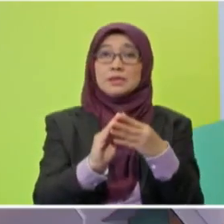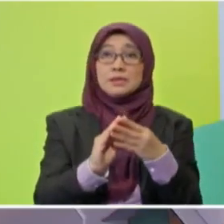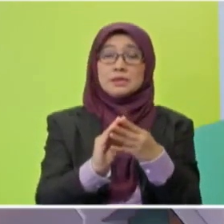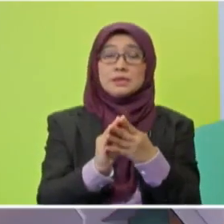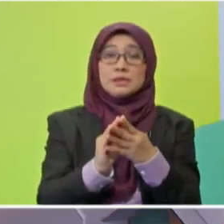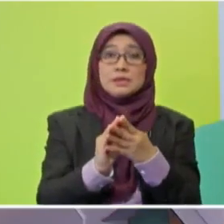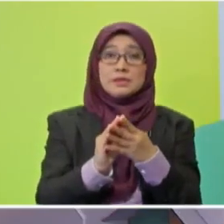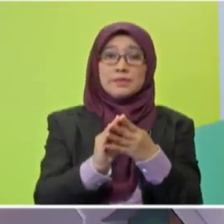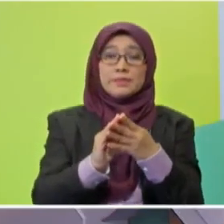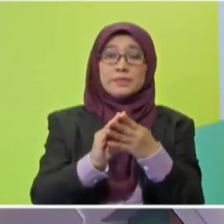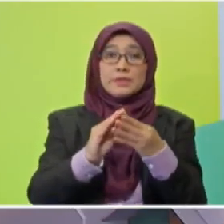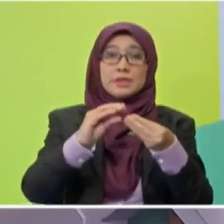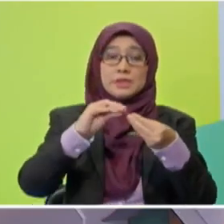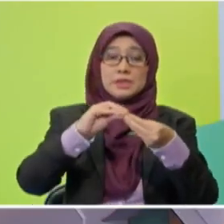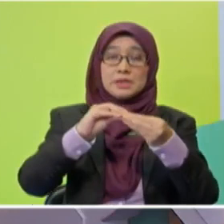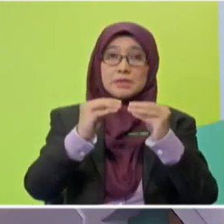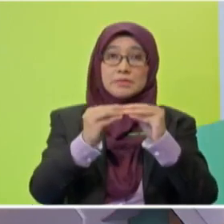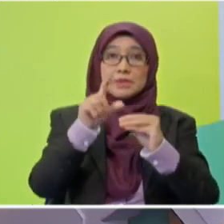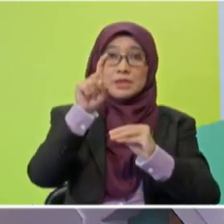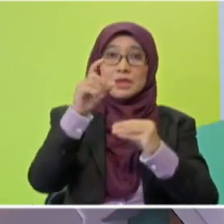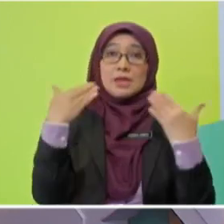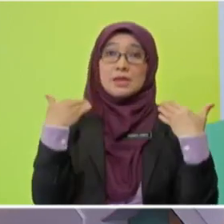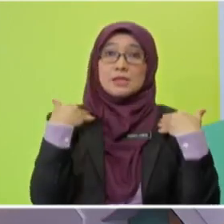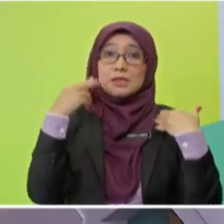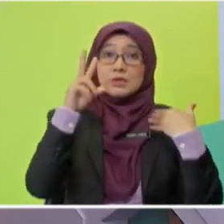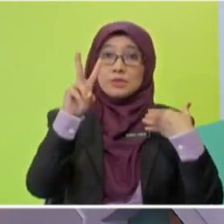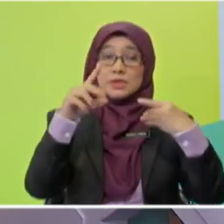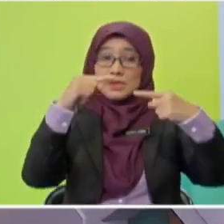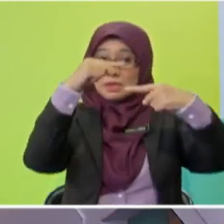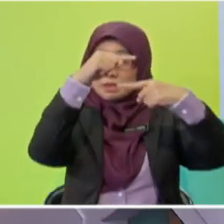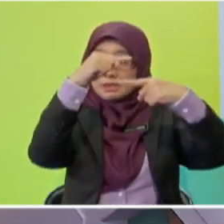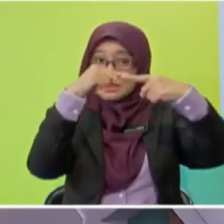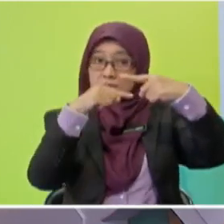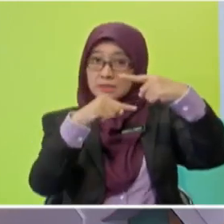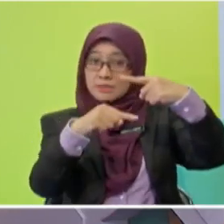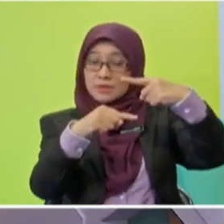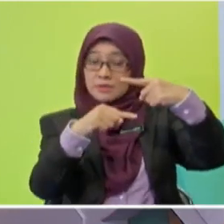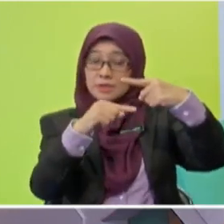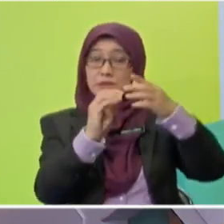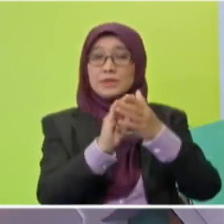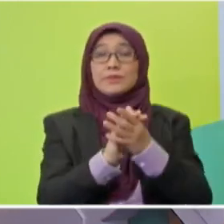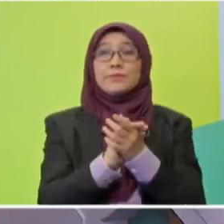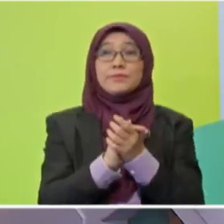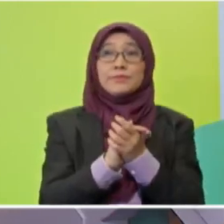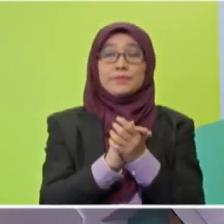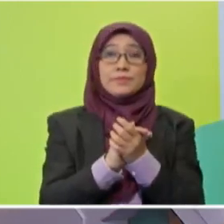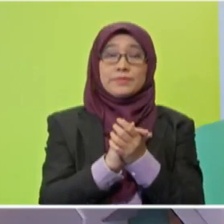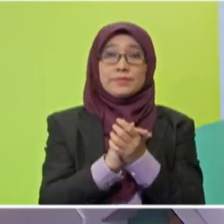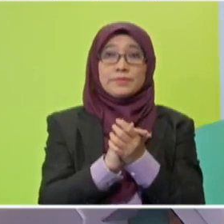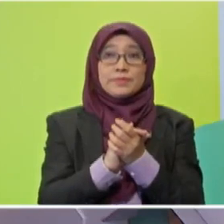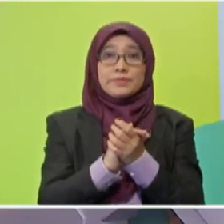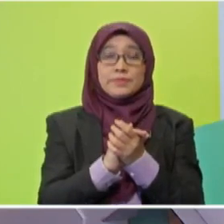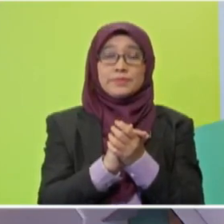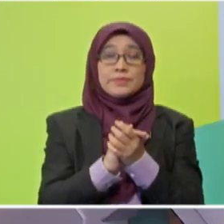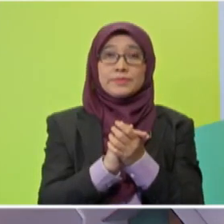that going to divide is the divisor. Okay, so we have to change the divisor to a whole number before you proceed